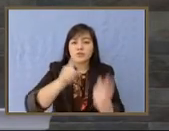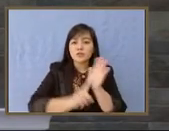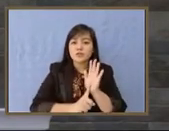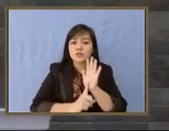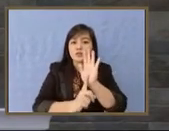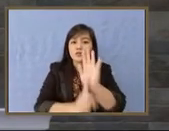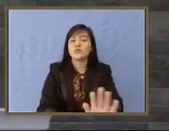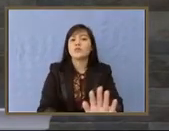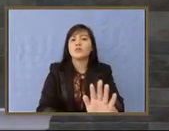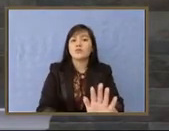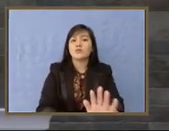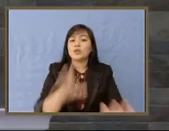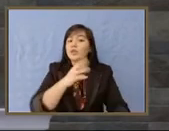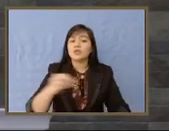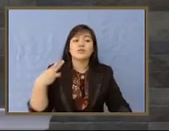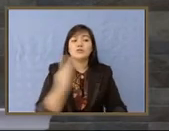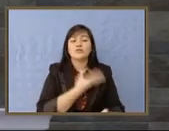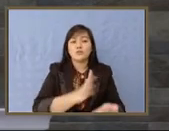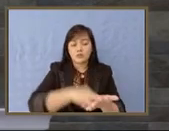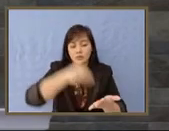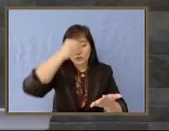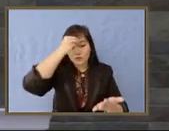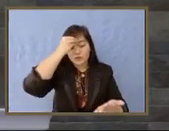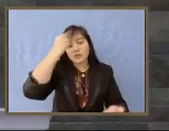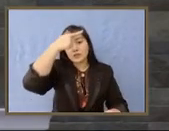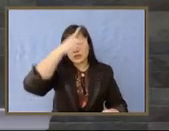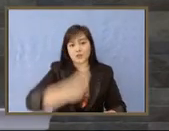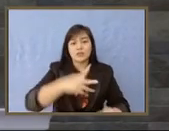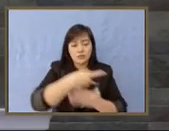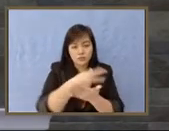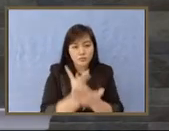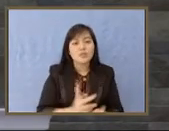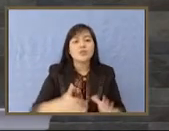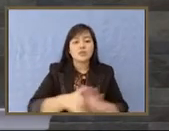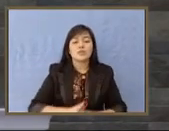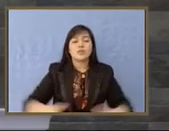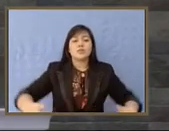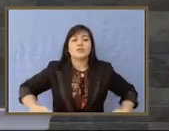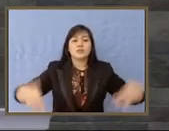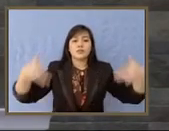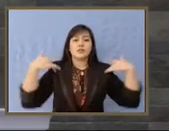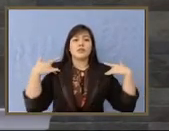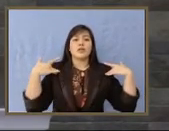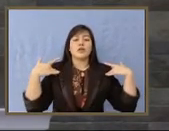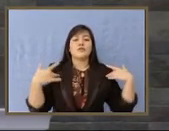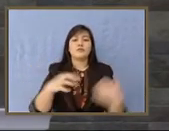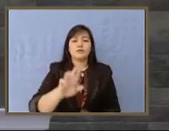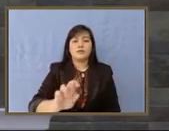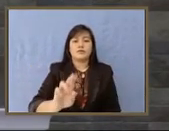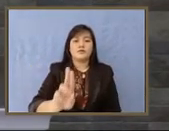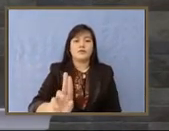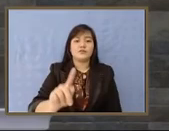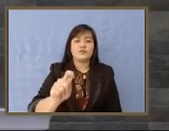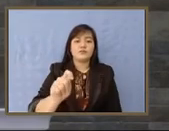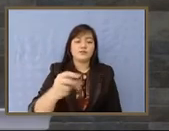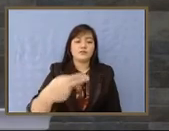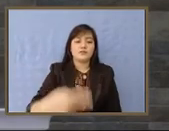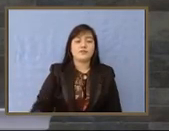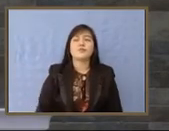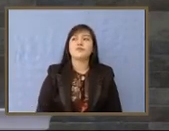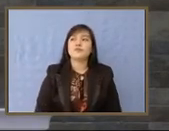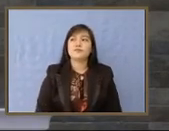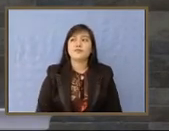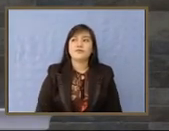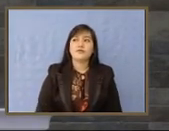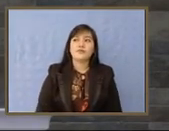dyan yung parte ng Diyos sa buhay ni Ruth. Yung first two part, yung ginawa ni Ruth sa pagsunod at sa paglingkod